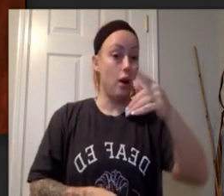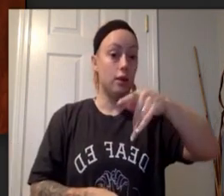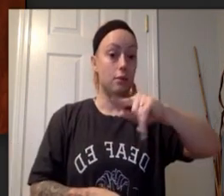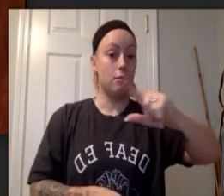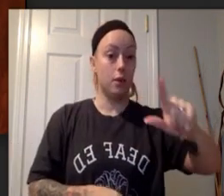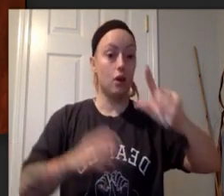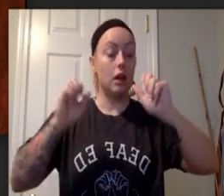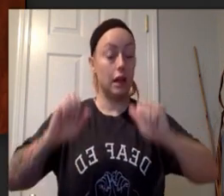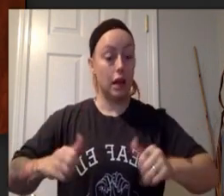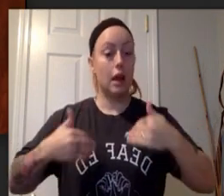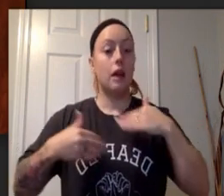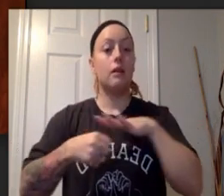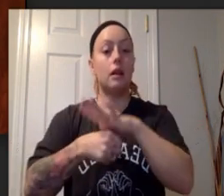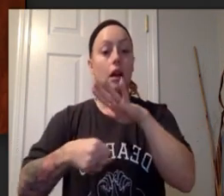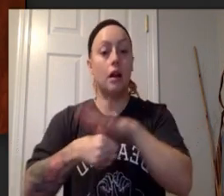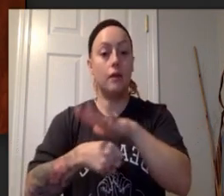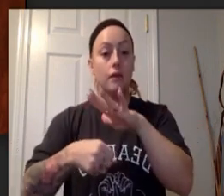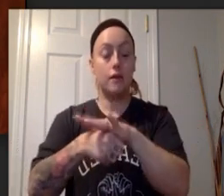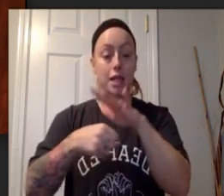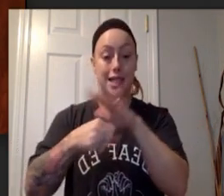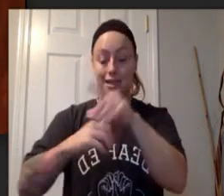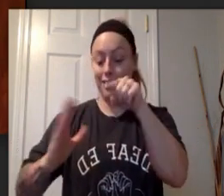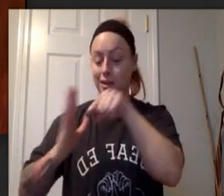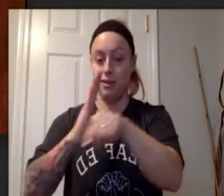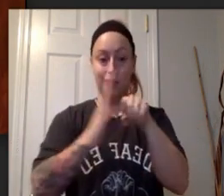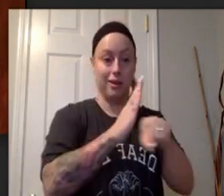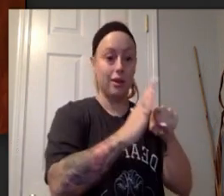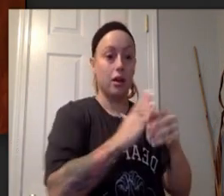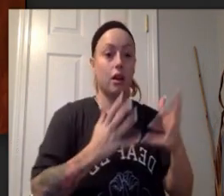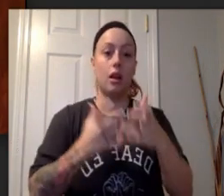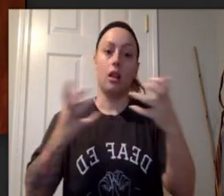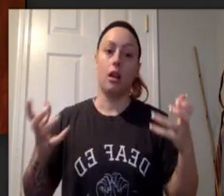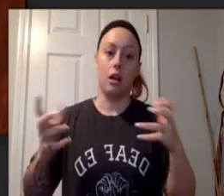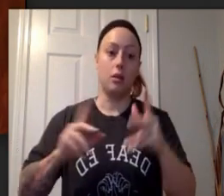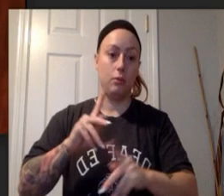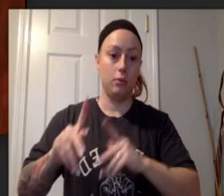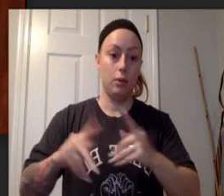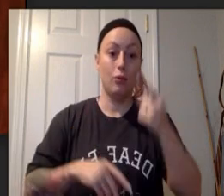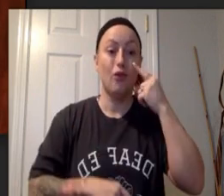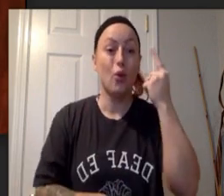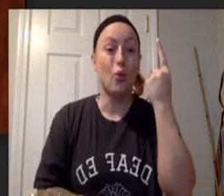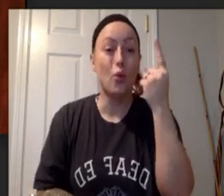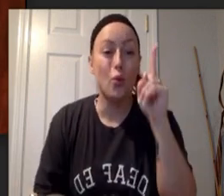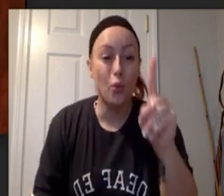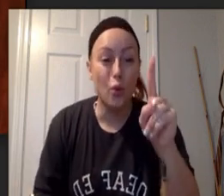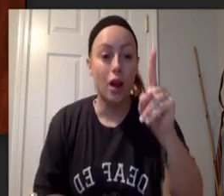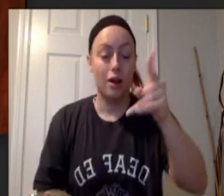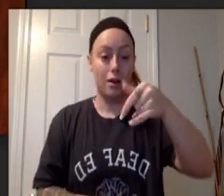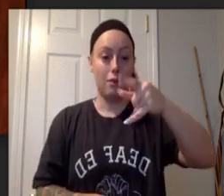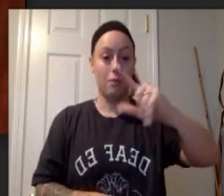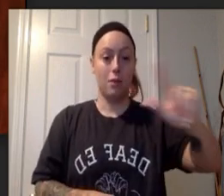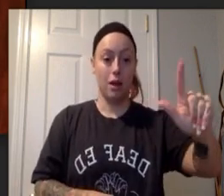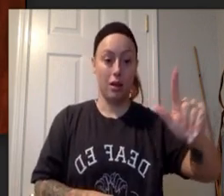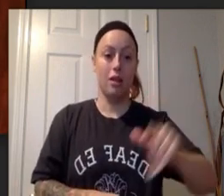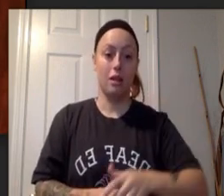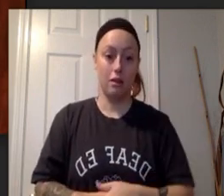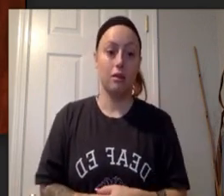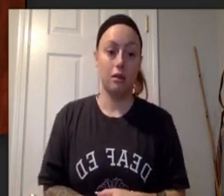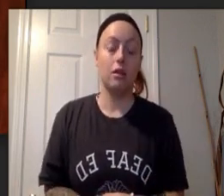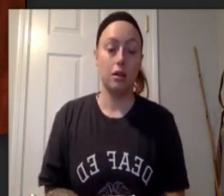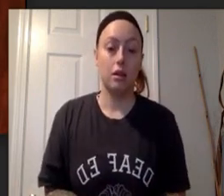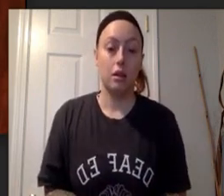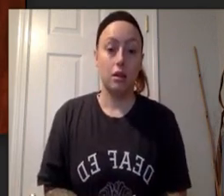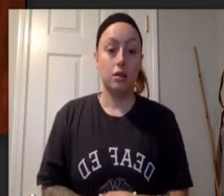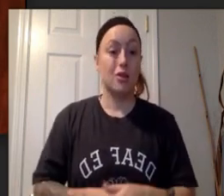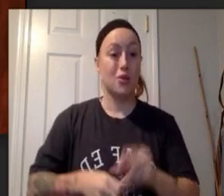So we definitely encourage people, if you are going to use these pills, whether it's rainbow, blue, whatever, pyros, fentanyl, to use